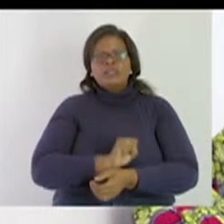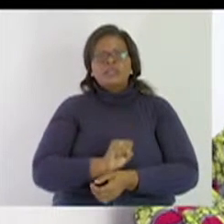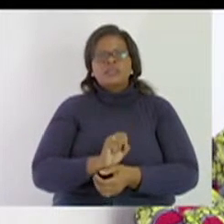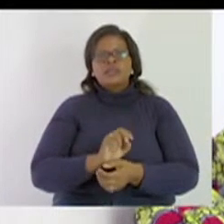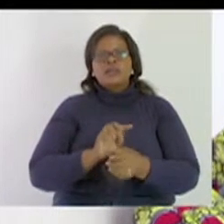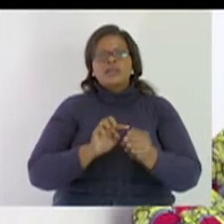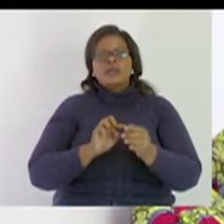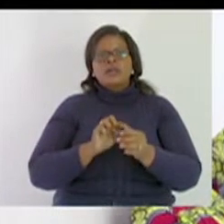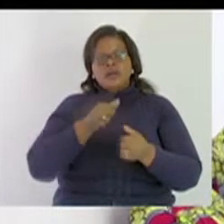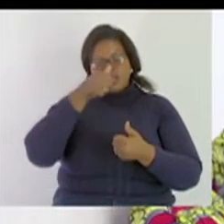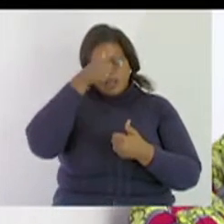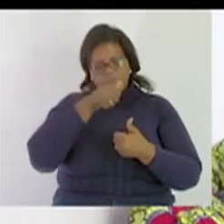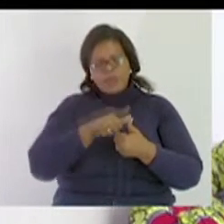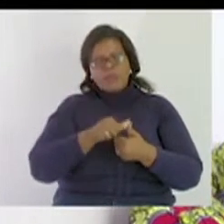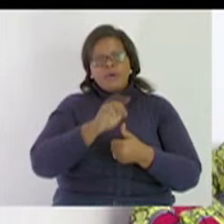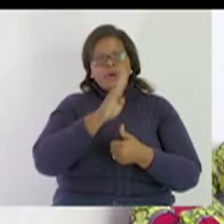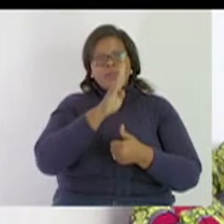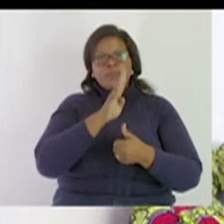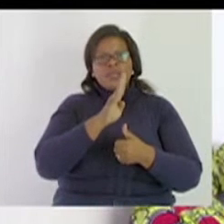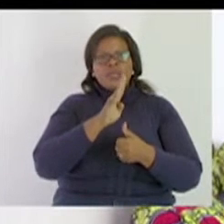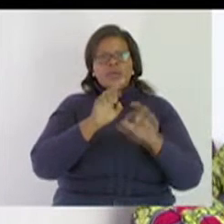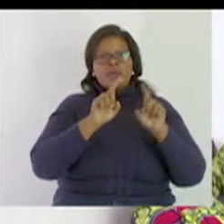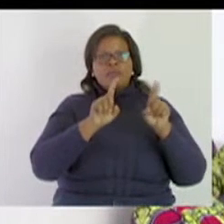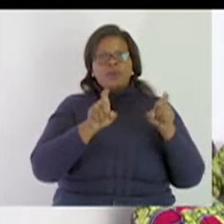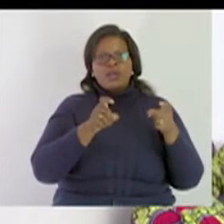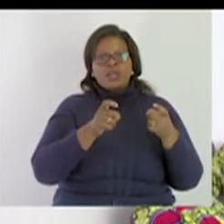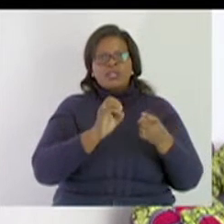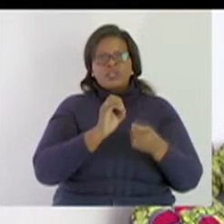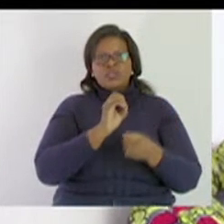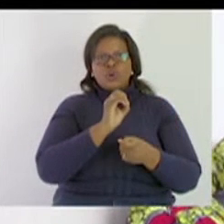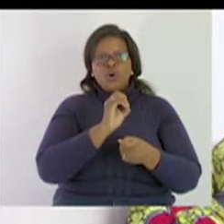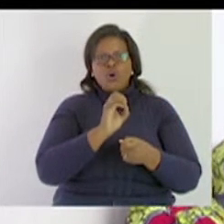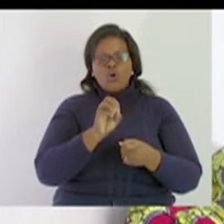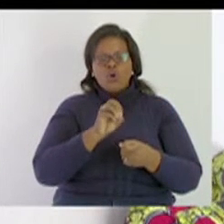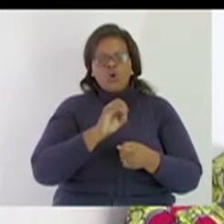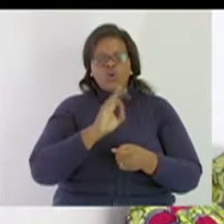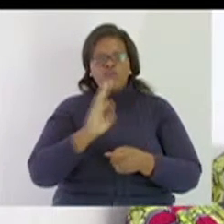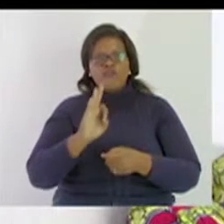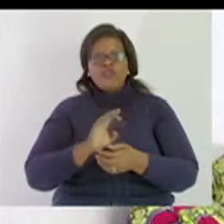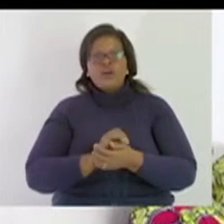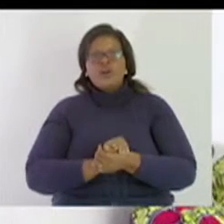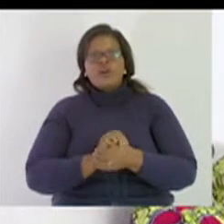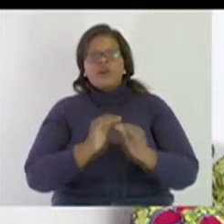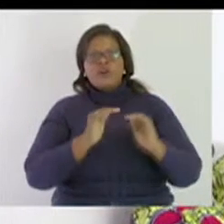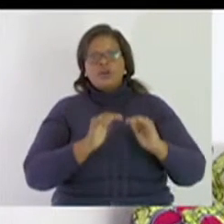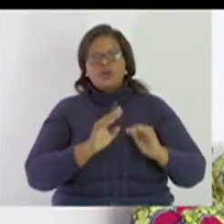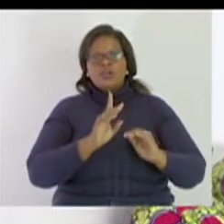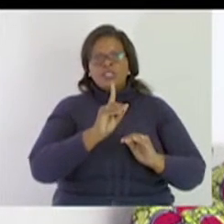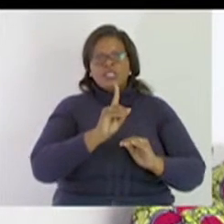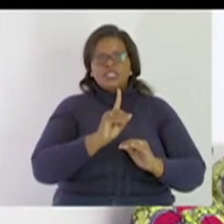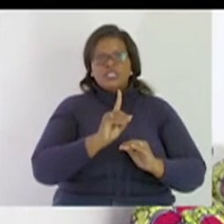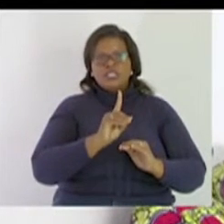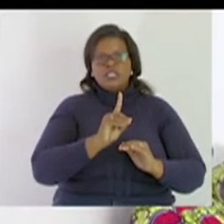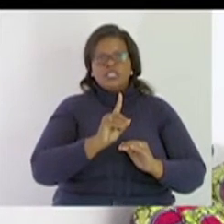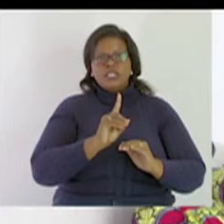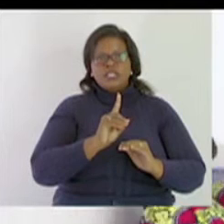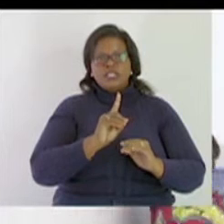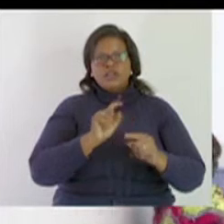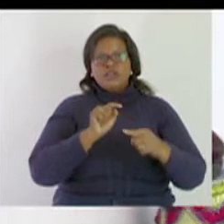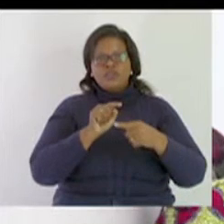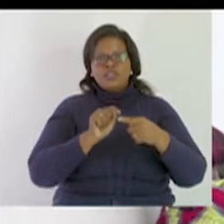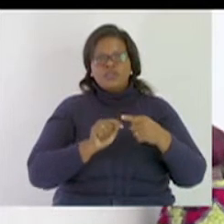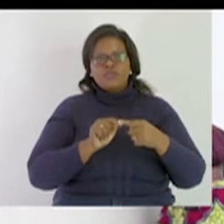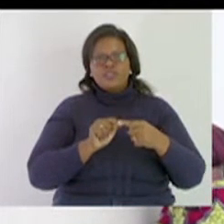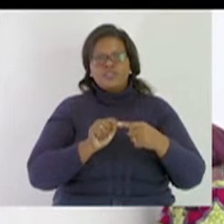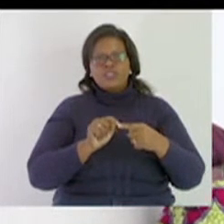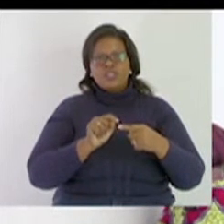remember, B for brackets, O for of, D and M